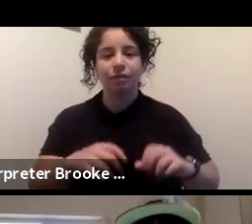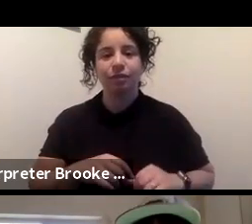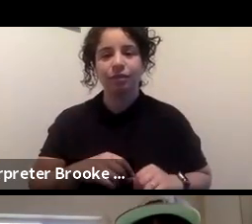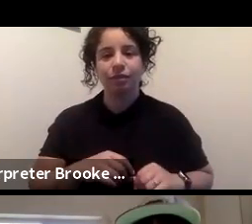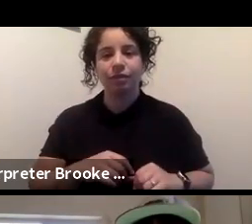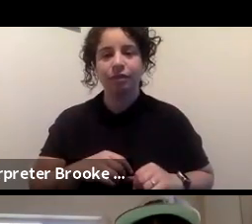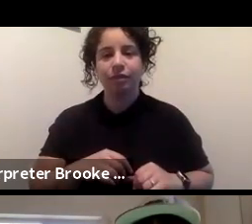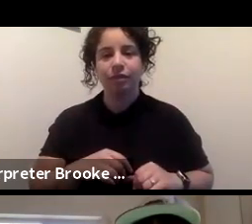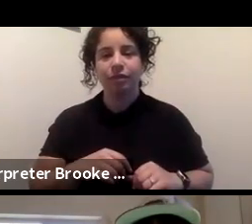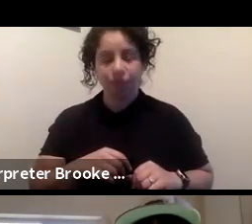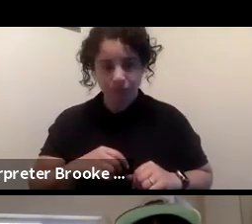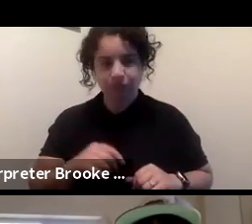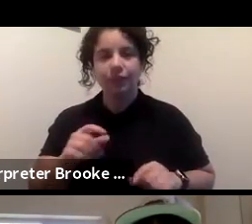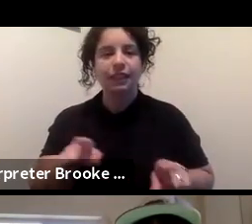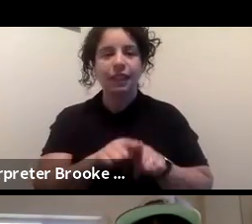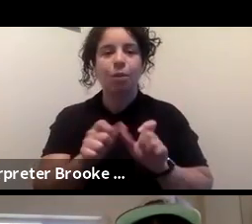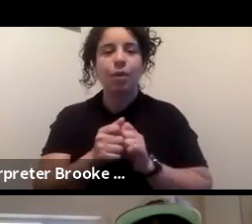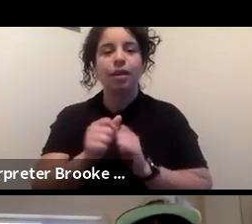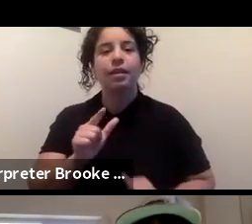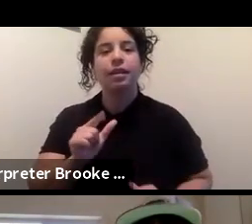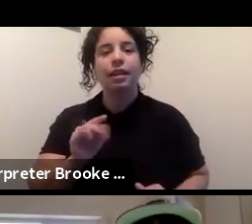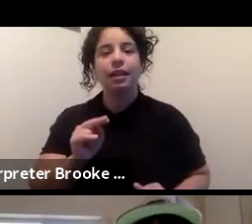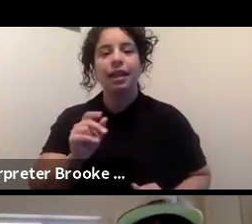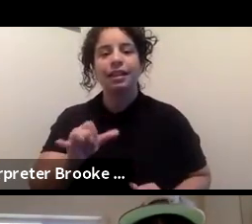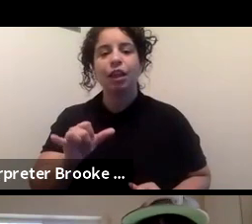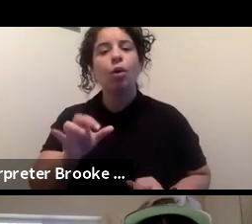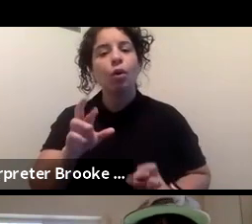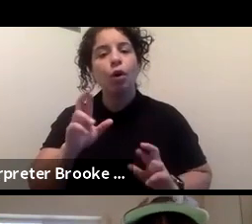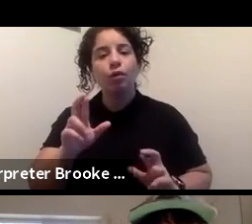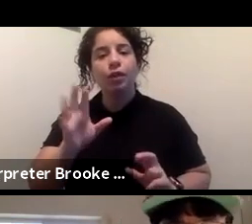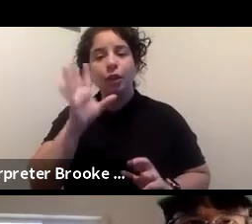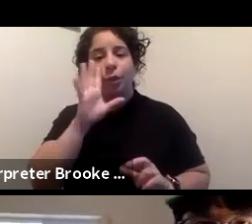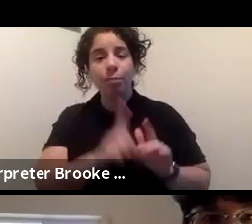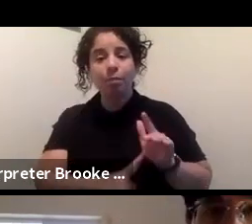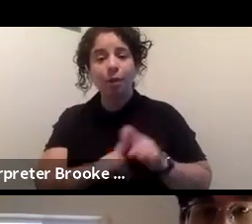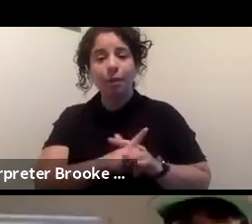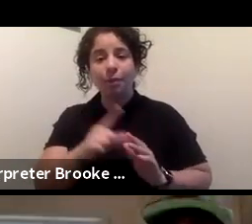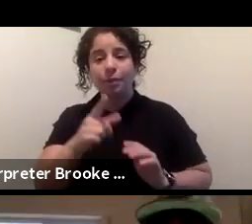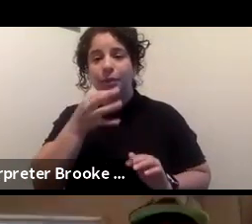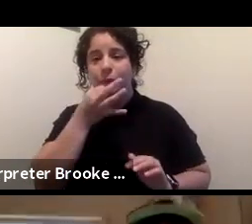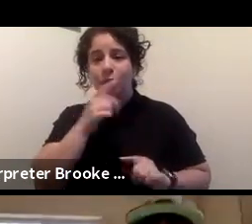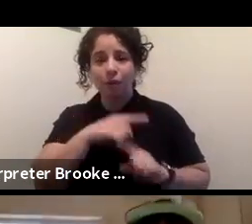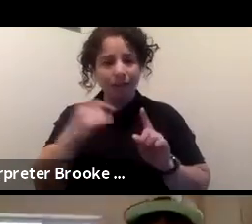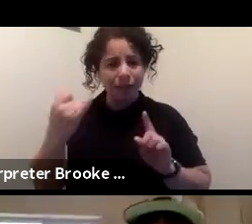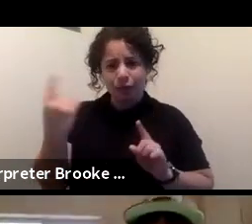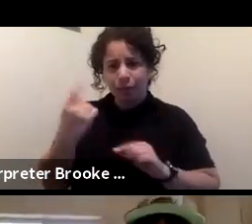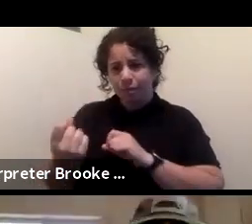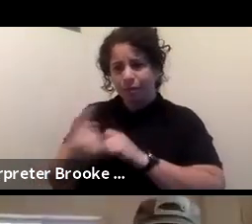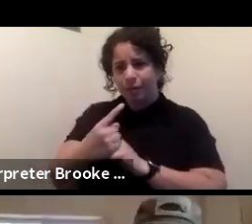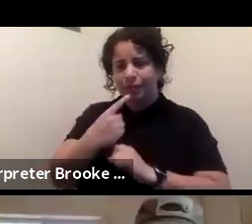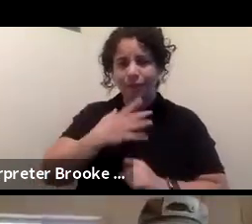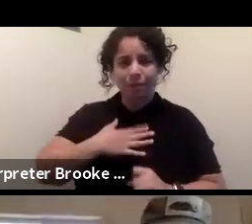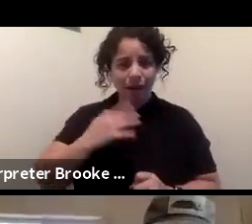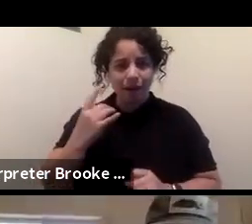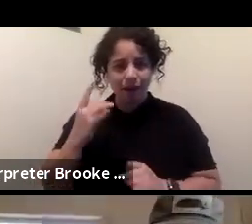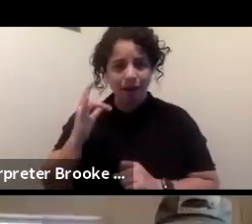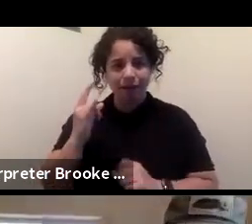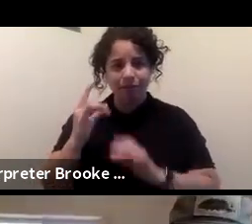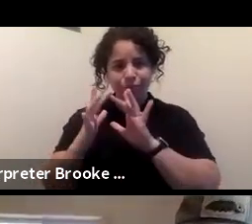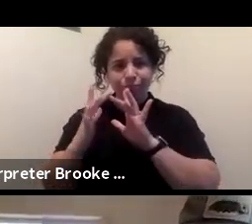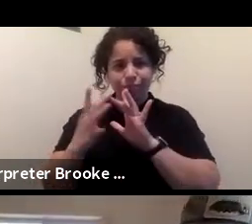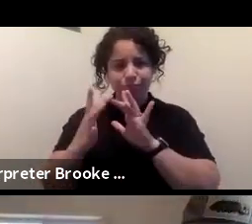with where Lindsay was, and I hope that she'll pop up soon. And now I'm getting a message that my internet connection is unstable.